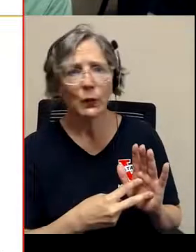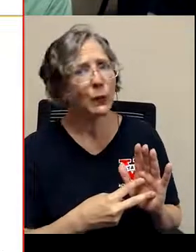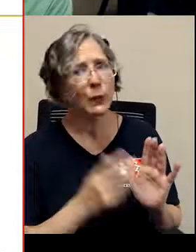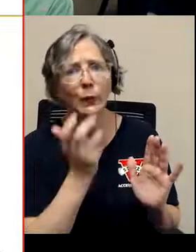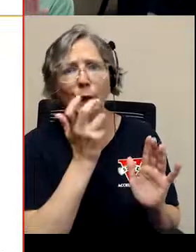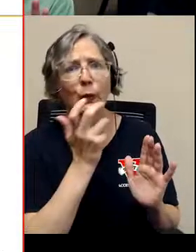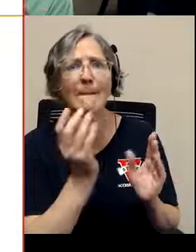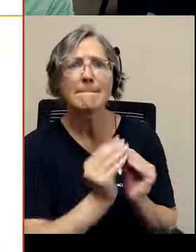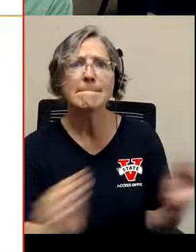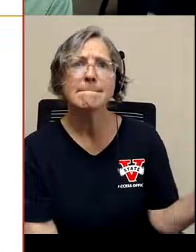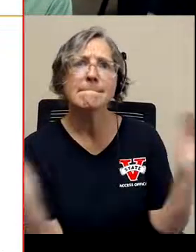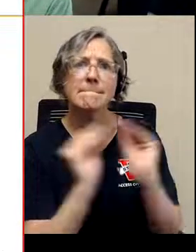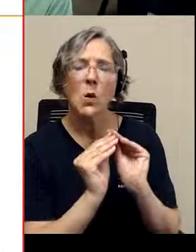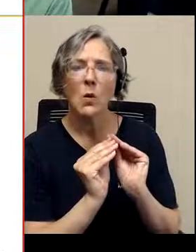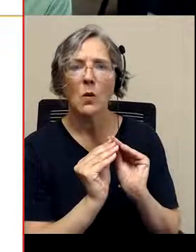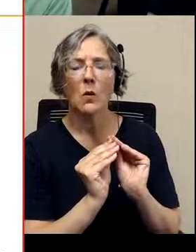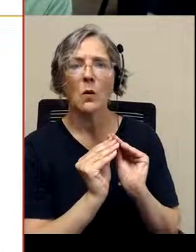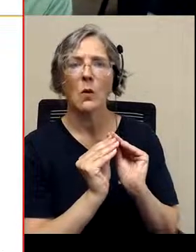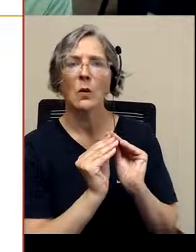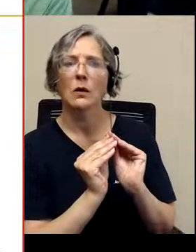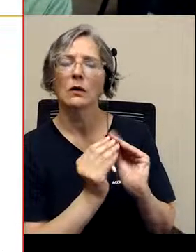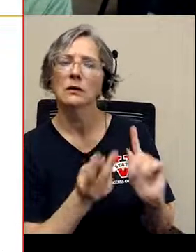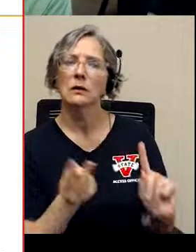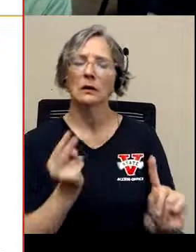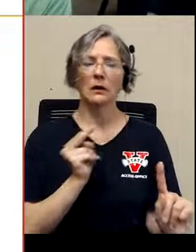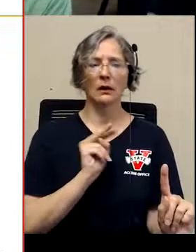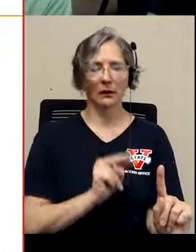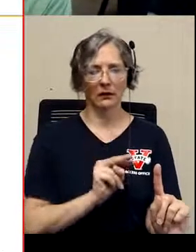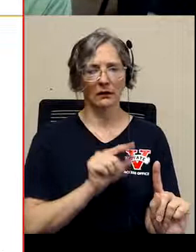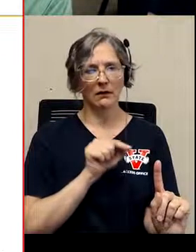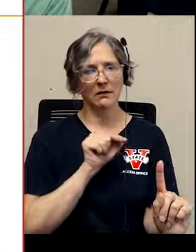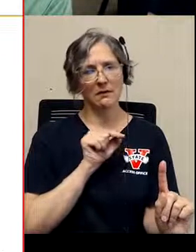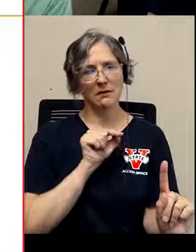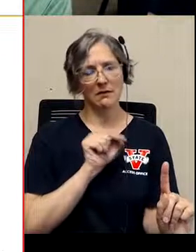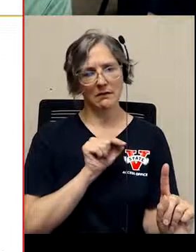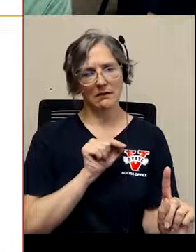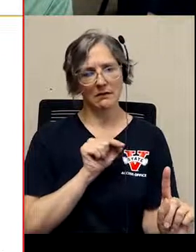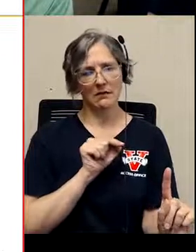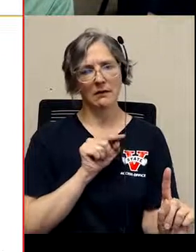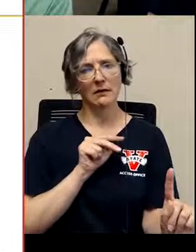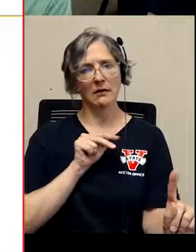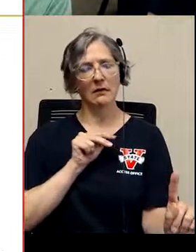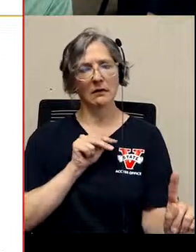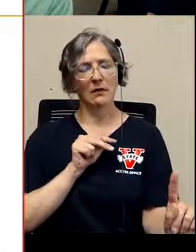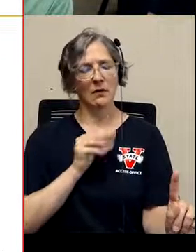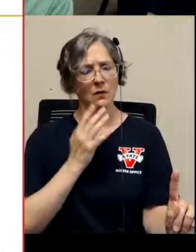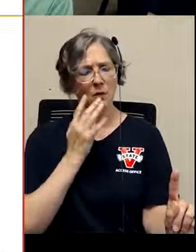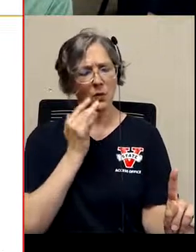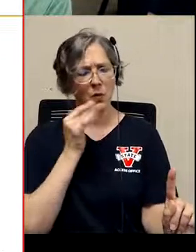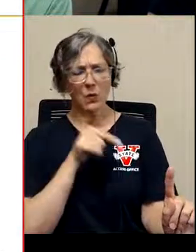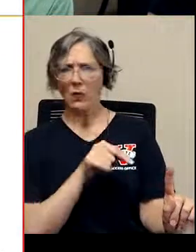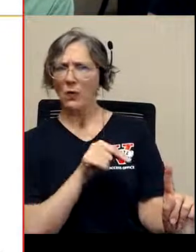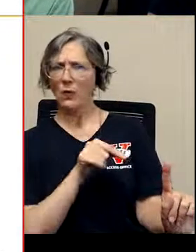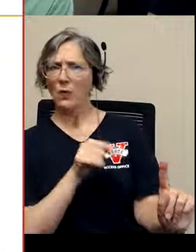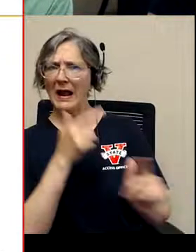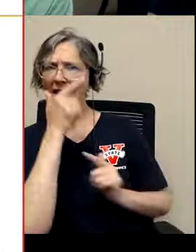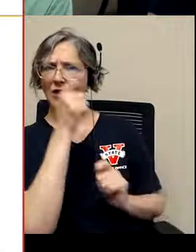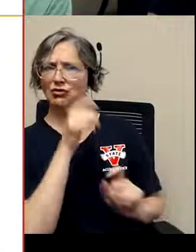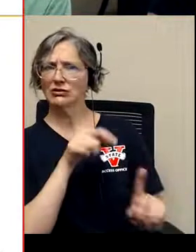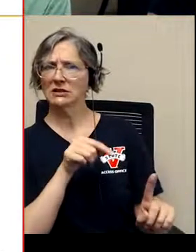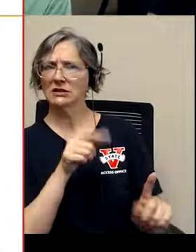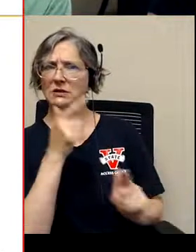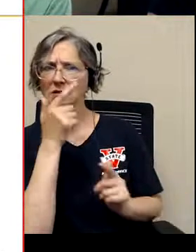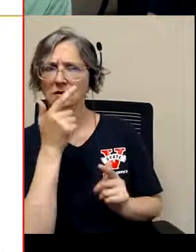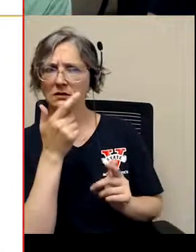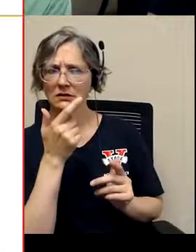than that. Again, pulling the lens back to look at you know, why their interests are what they are and